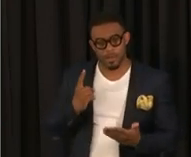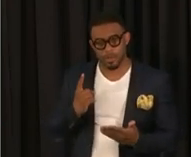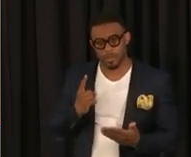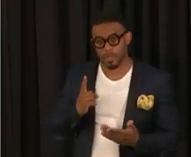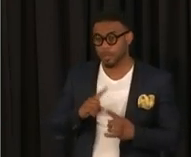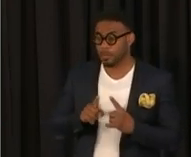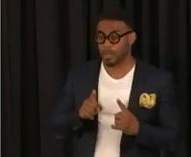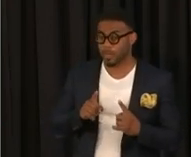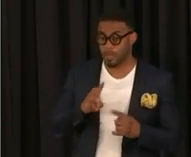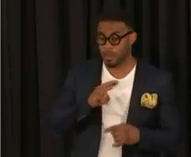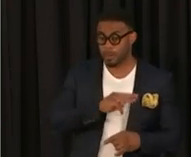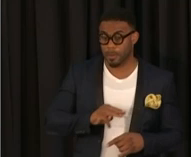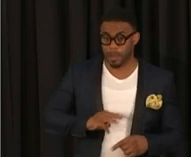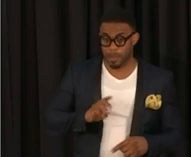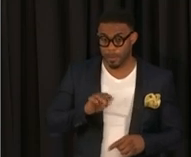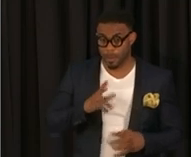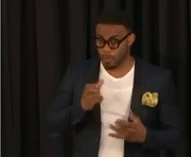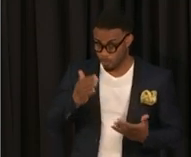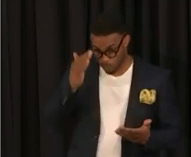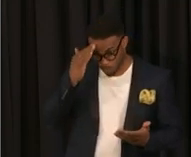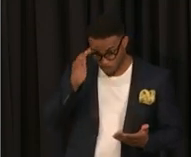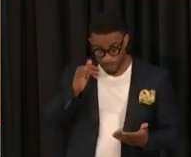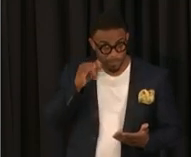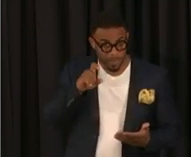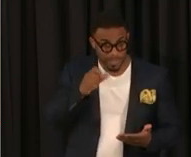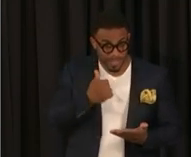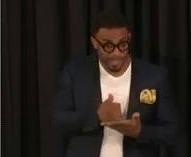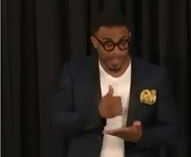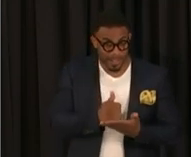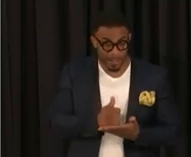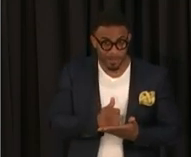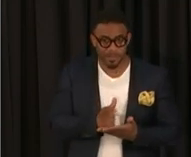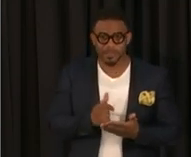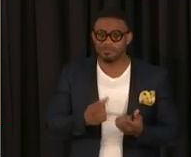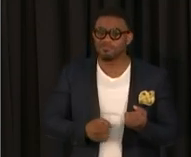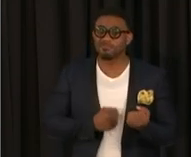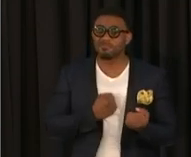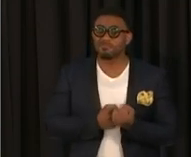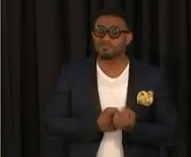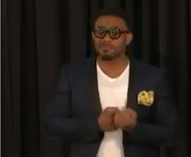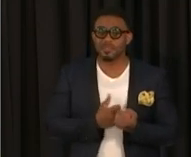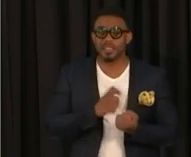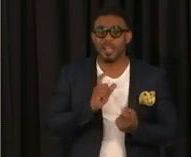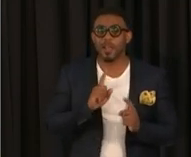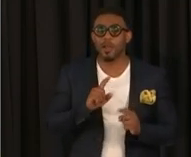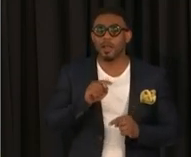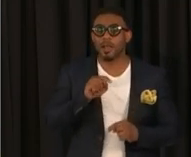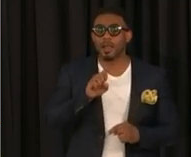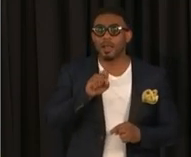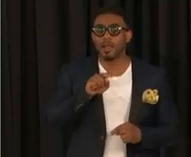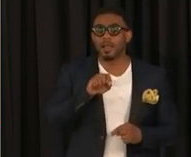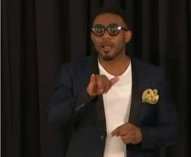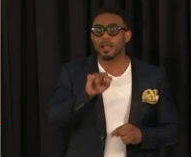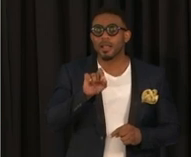week. But Mayor Bowser wants you to know that if you need help, she's got your back. So you just got to go to